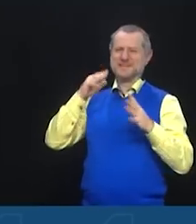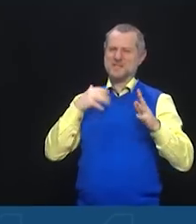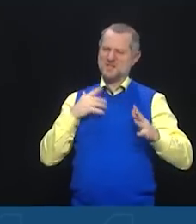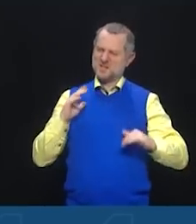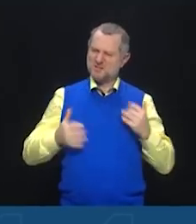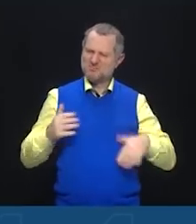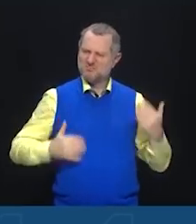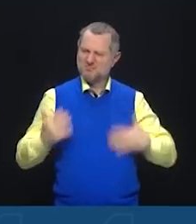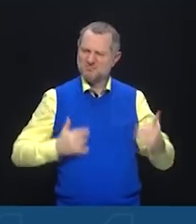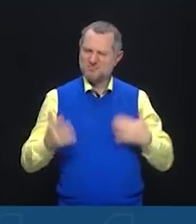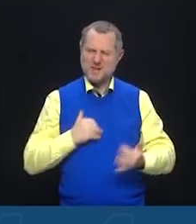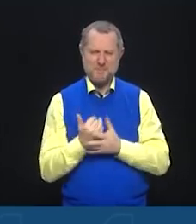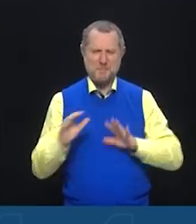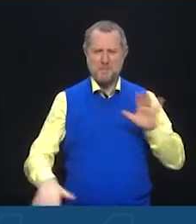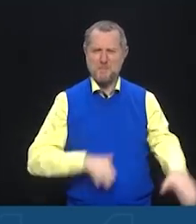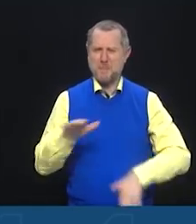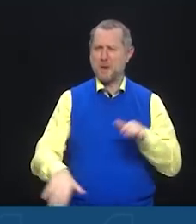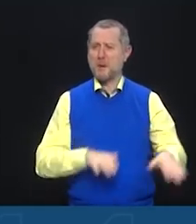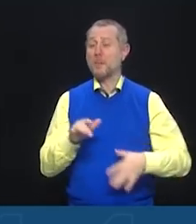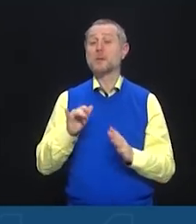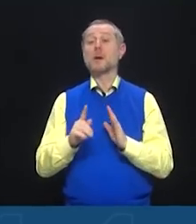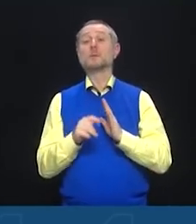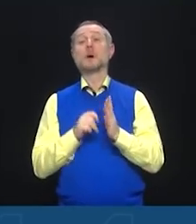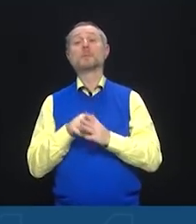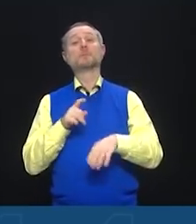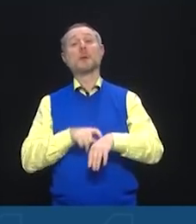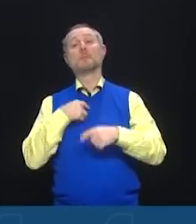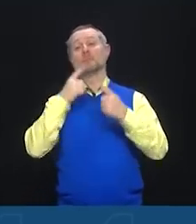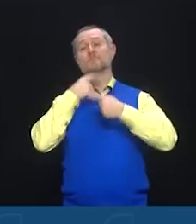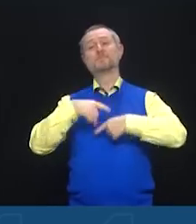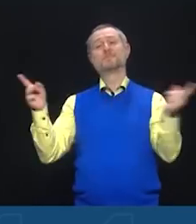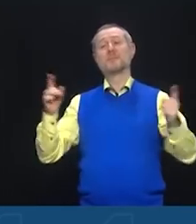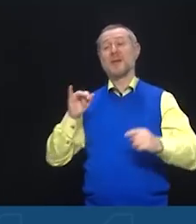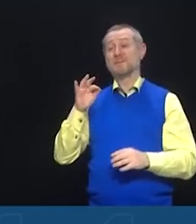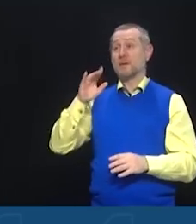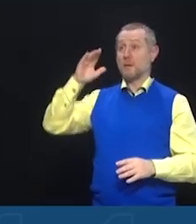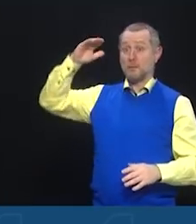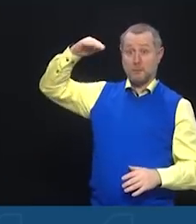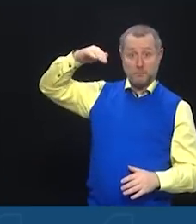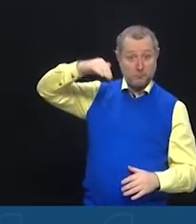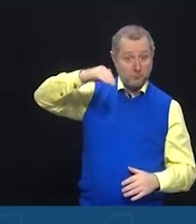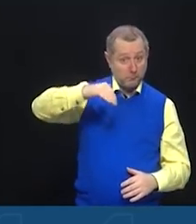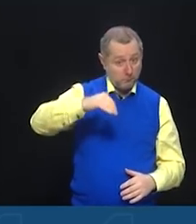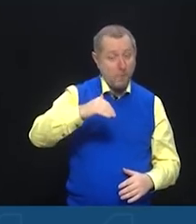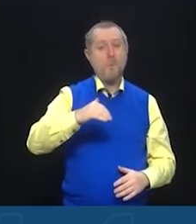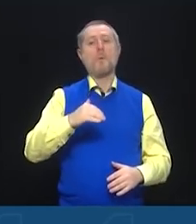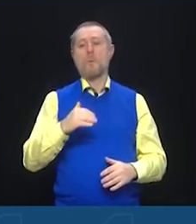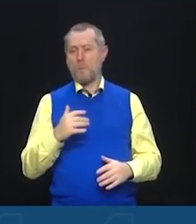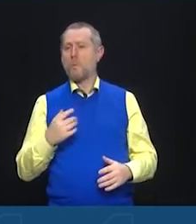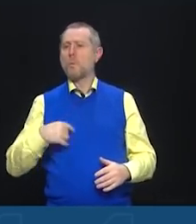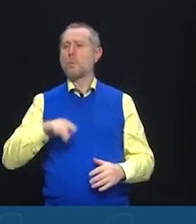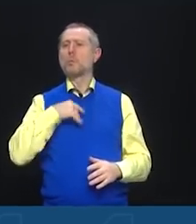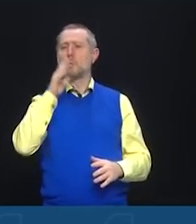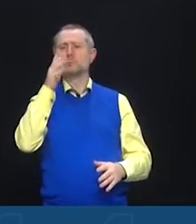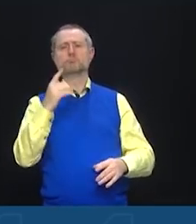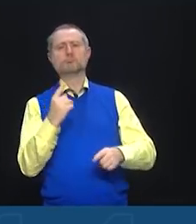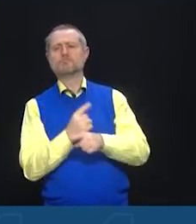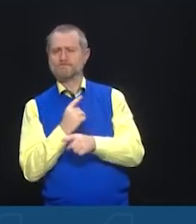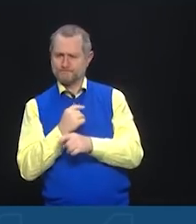them. And we said that at that time, as the numbers start coming down, we're going to be very logical about this. This is